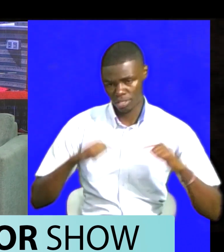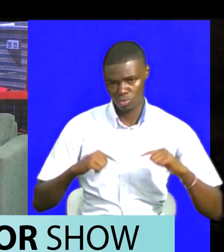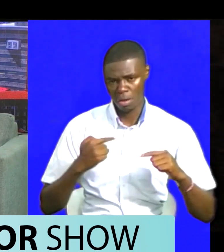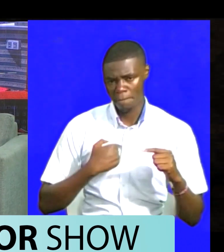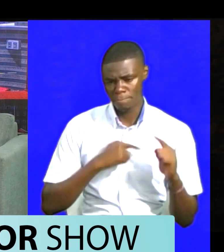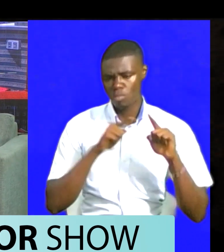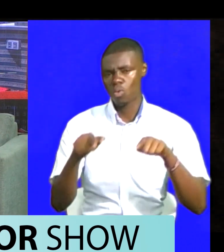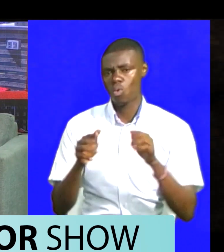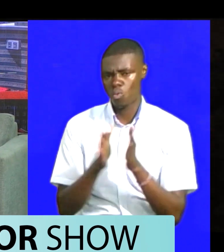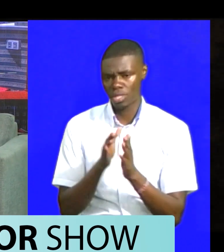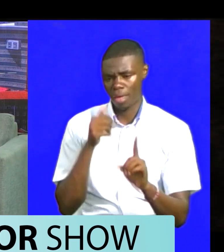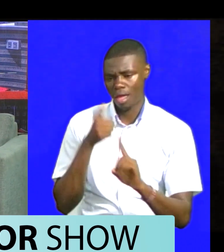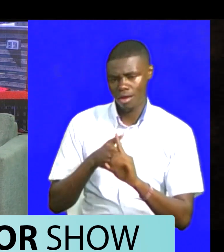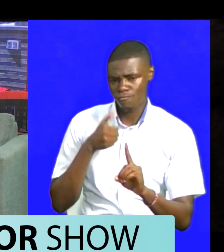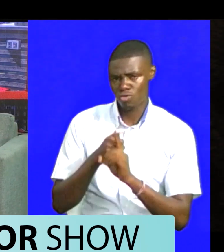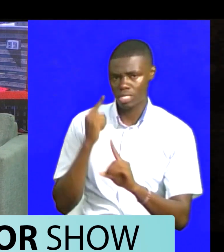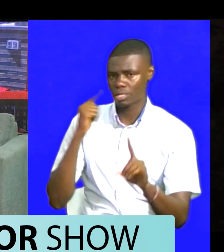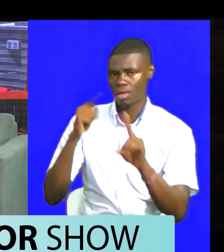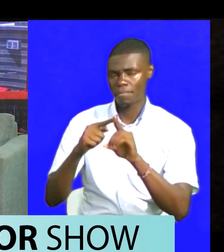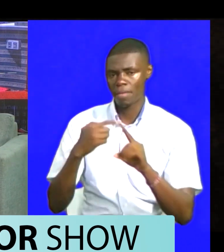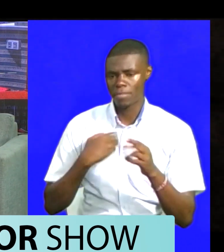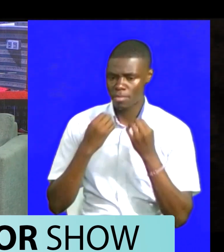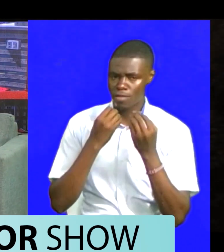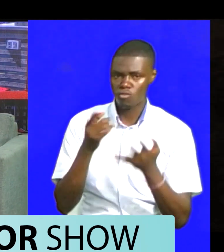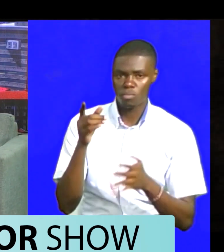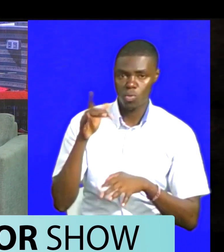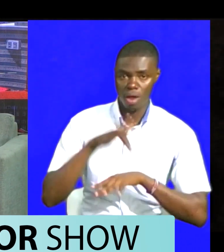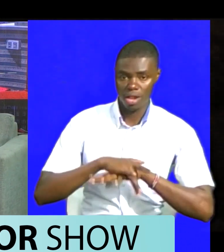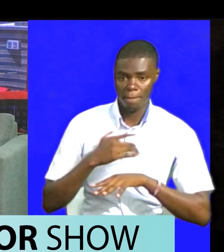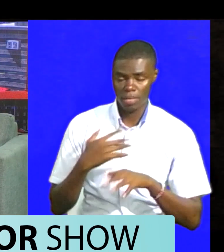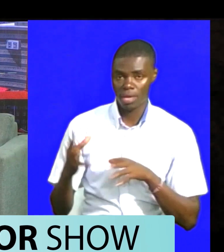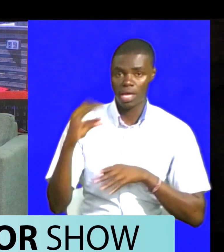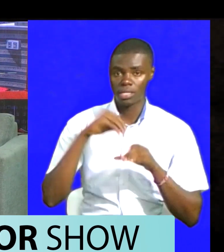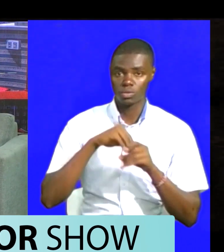go with my advocacy. As I had told you earlier, I am an inclusive